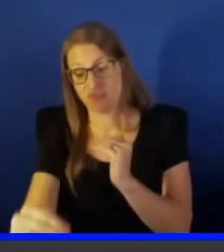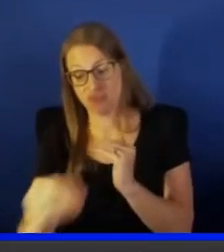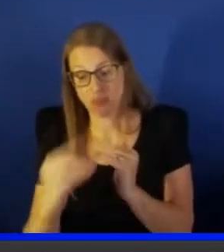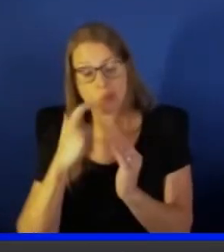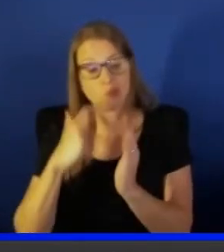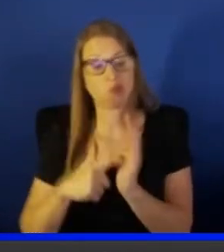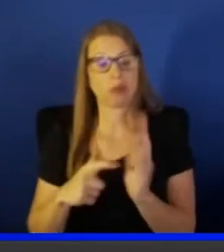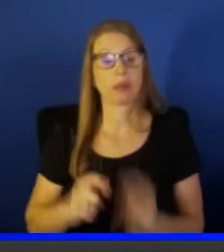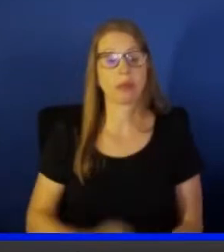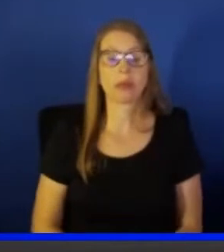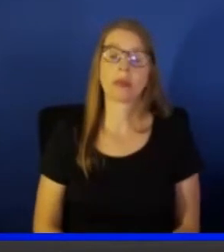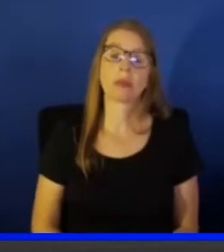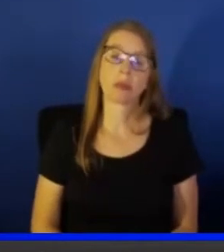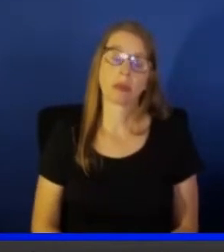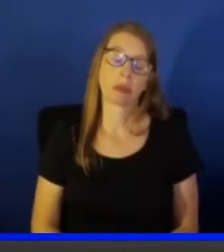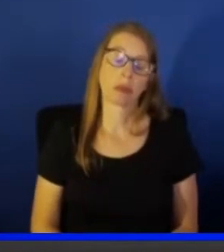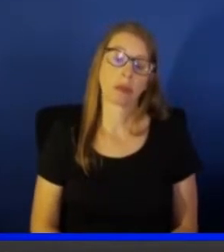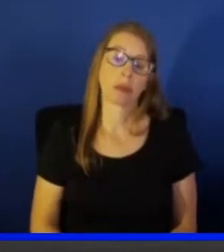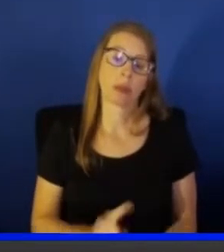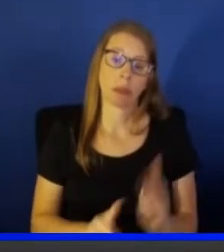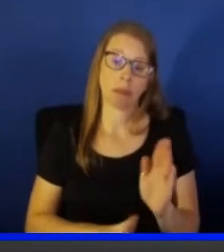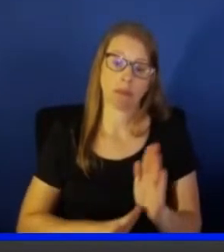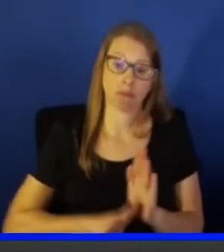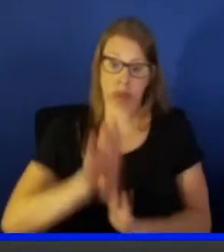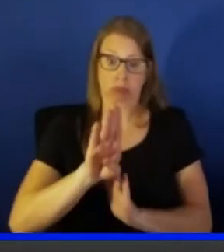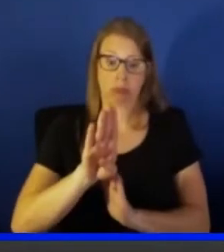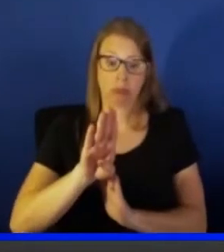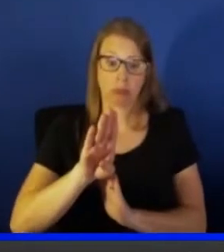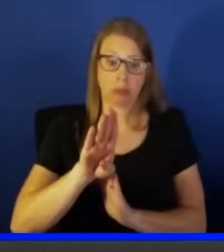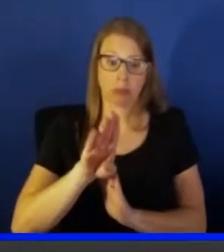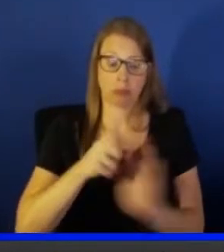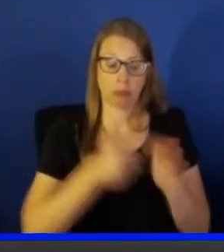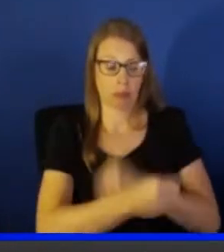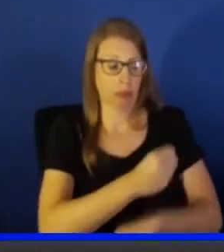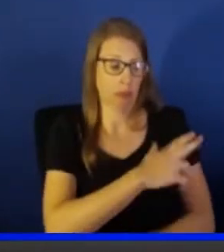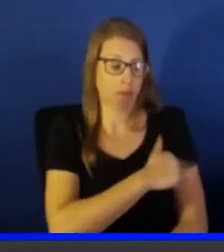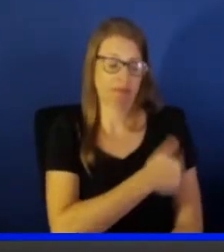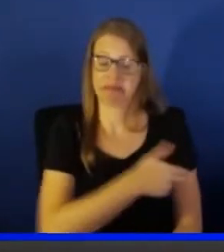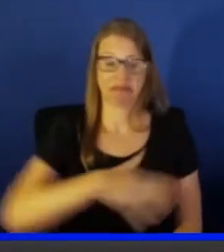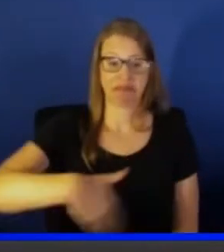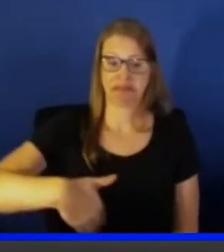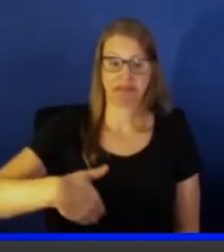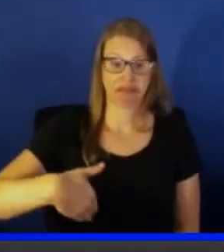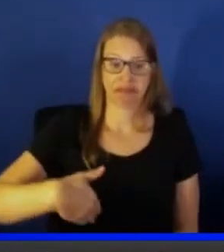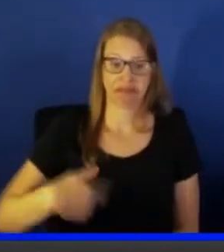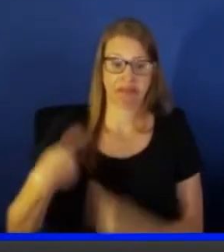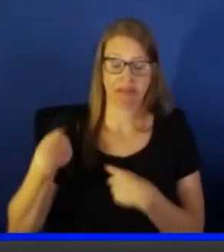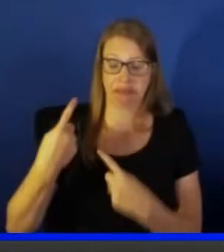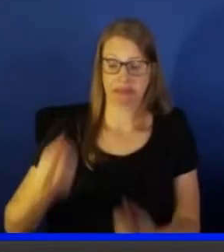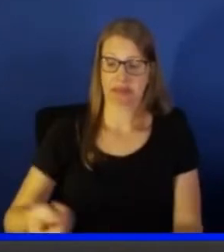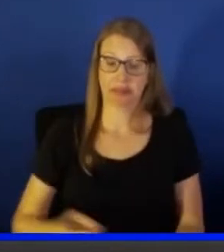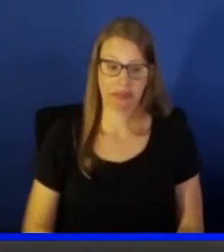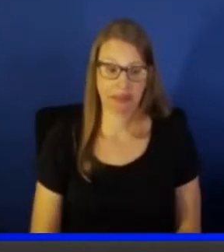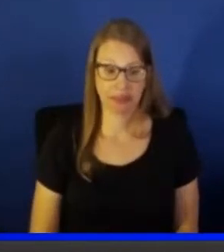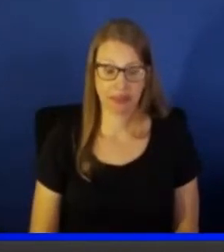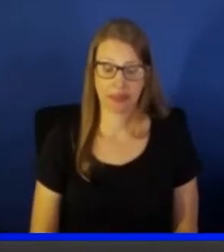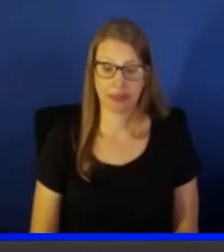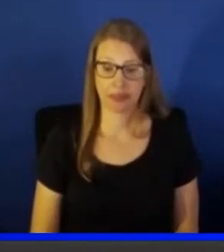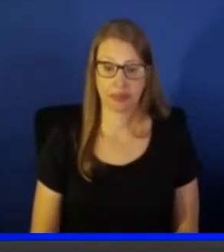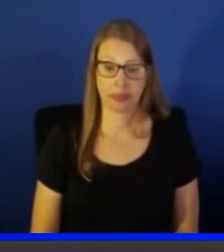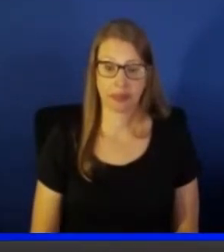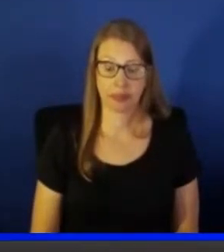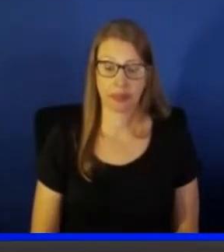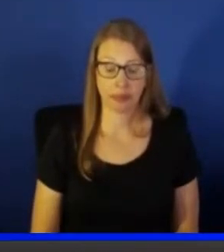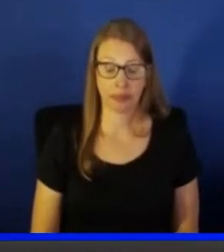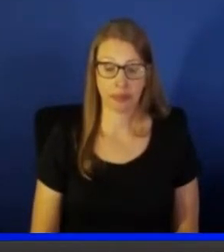really haven't seen that sharp increase in hospitalizations that we have as we did during the other surges. It certainly